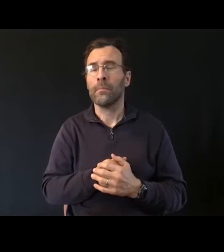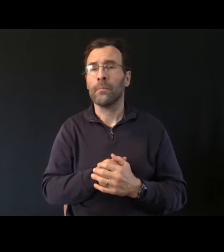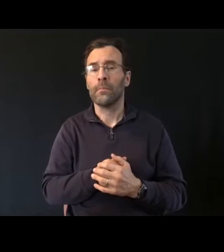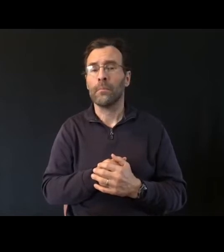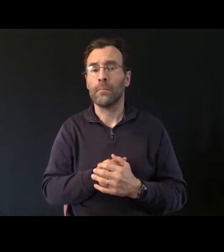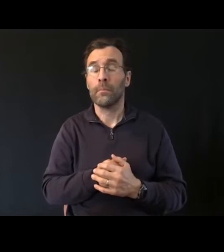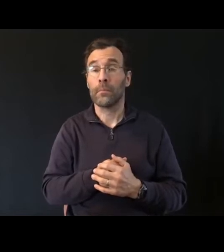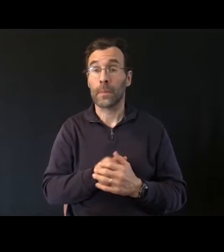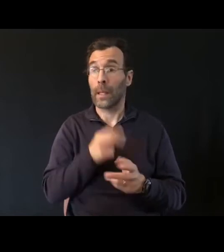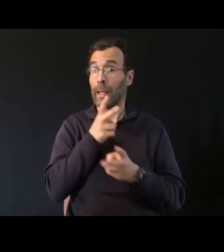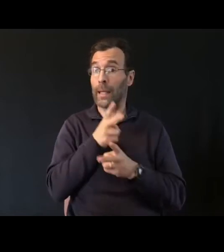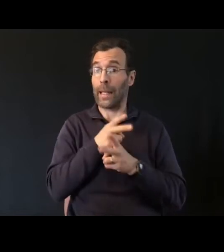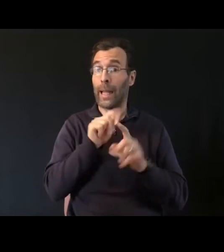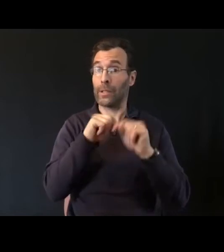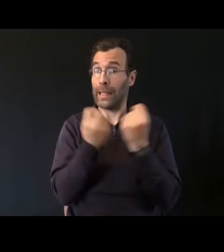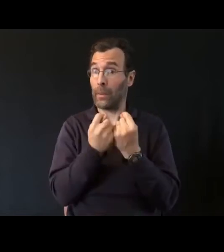mainly my